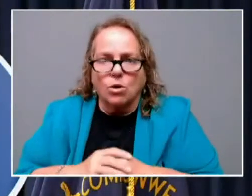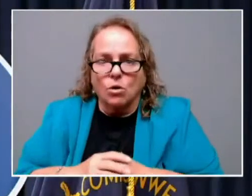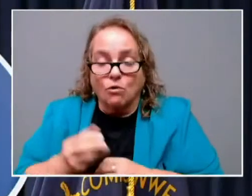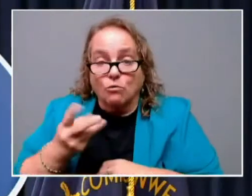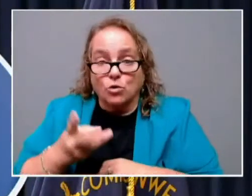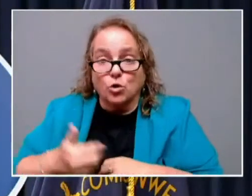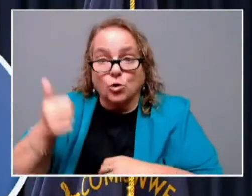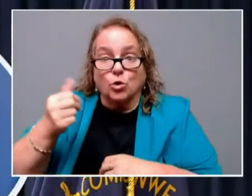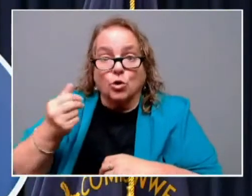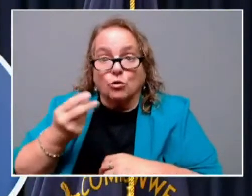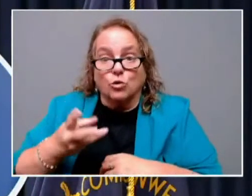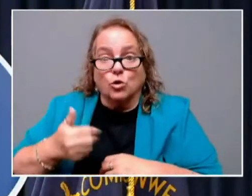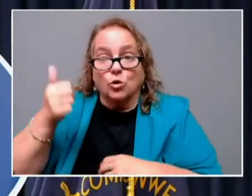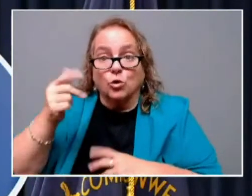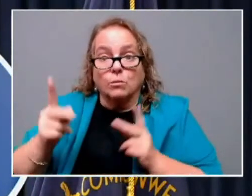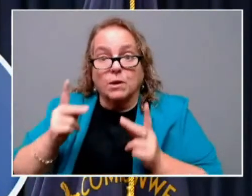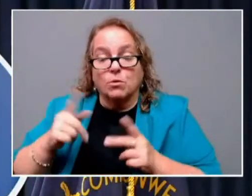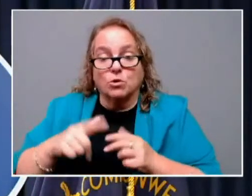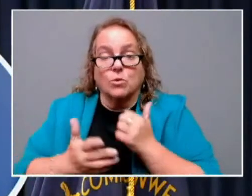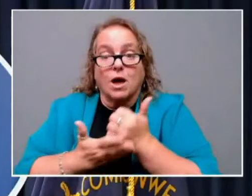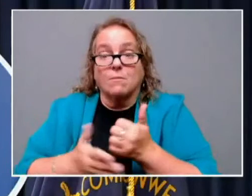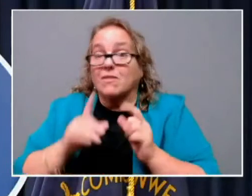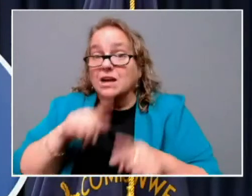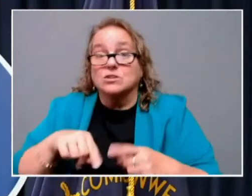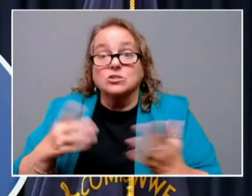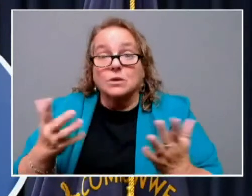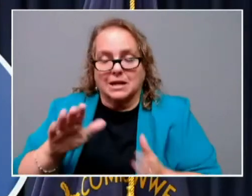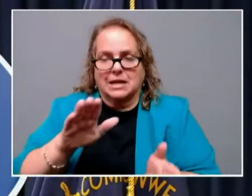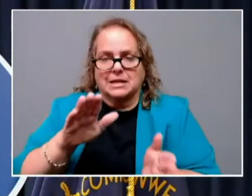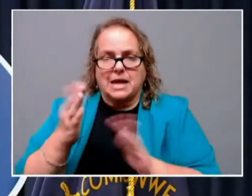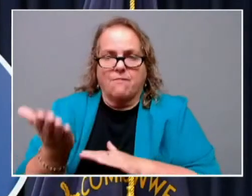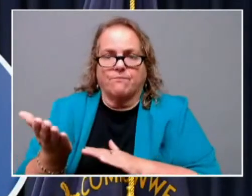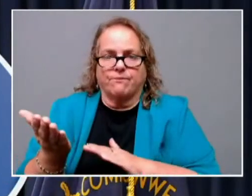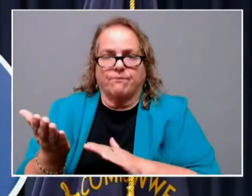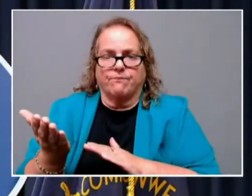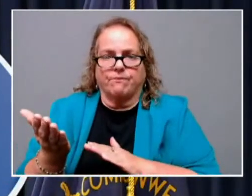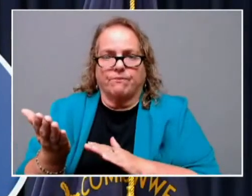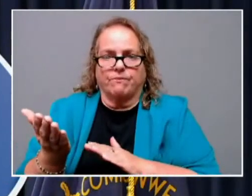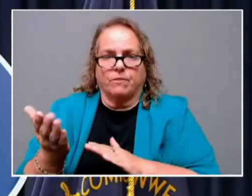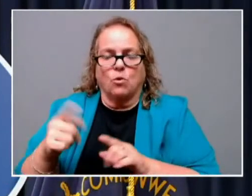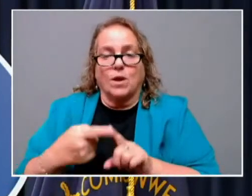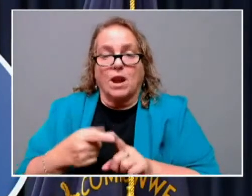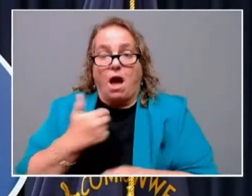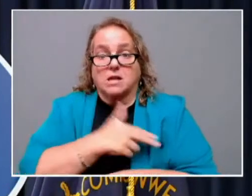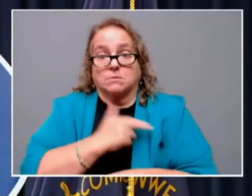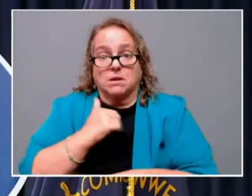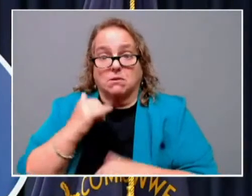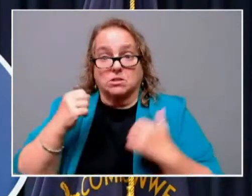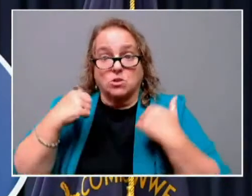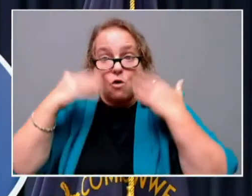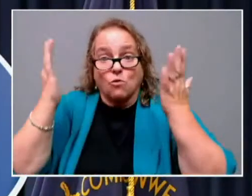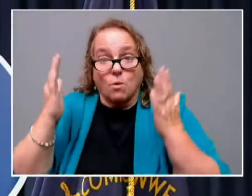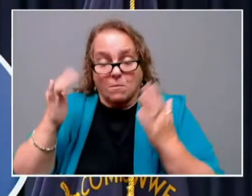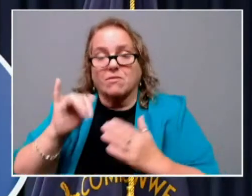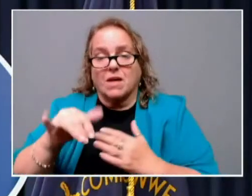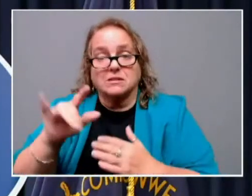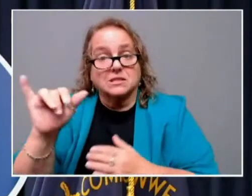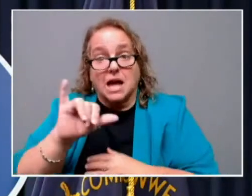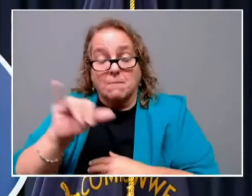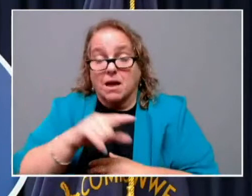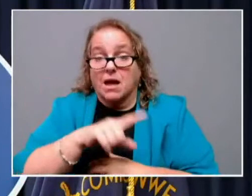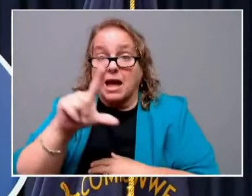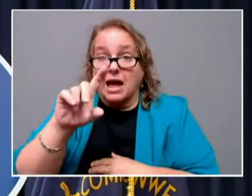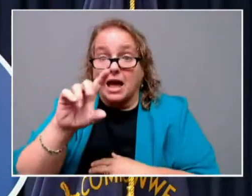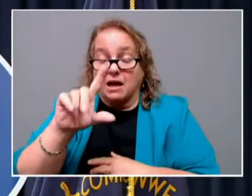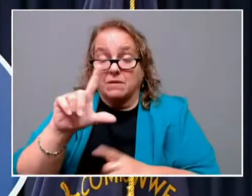is death. That's what happens when a hospital is overrun. It's what we saw in El Paso earlier